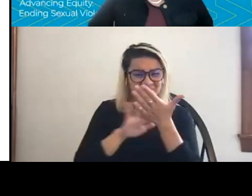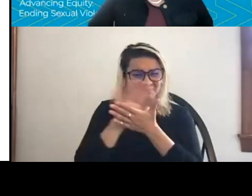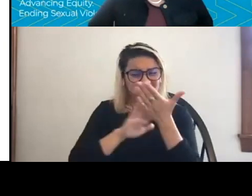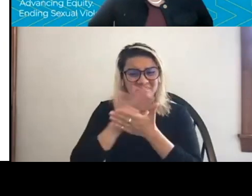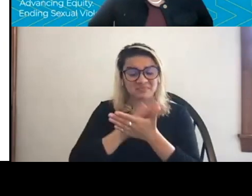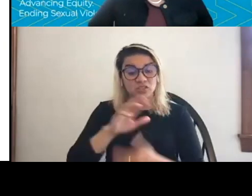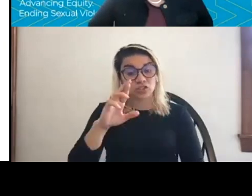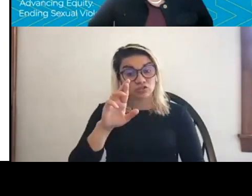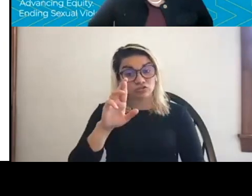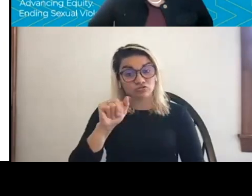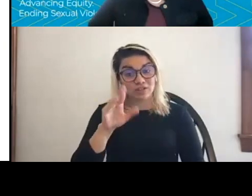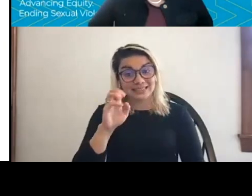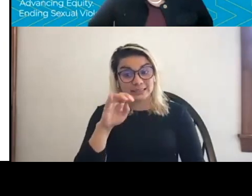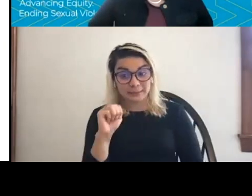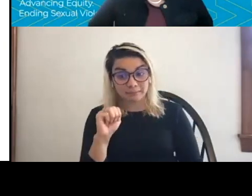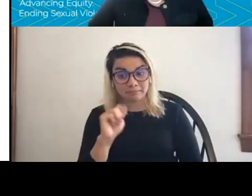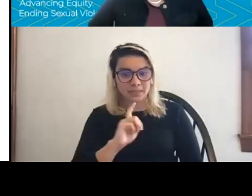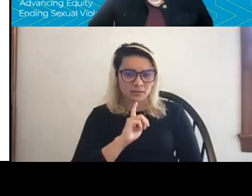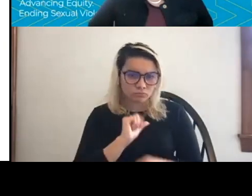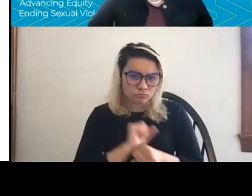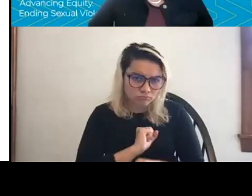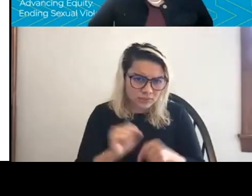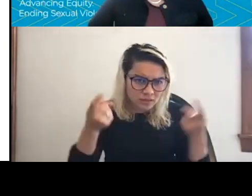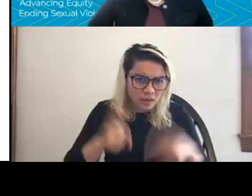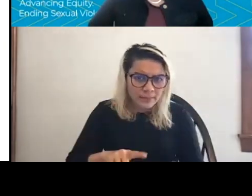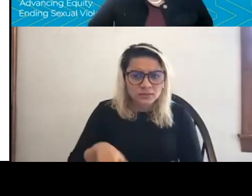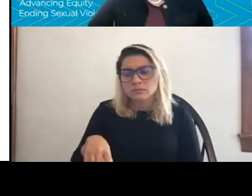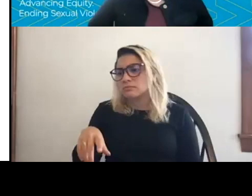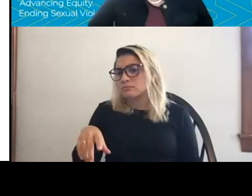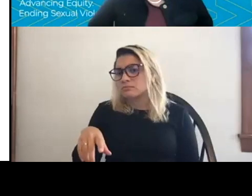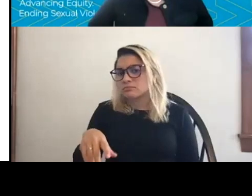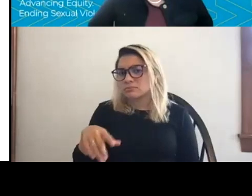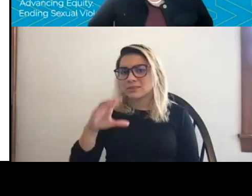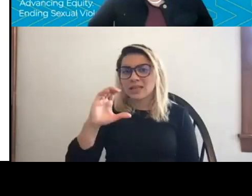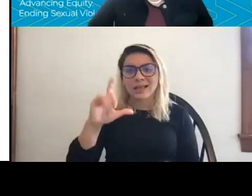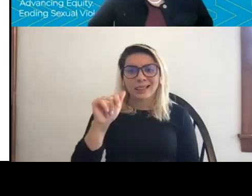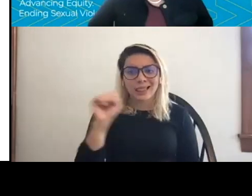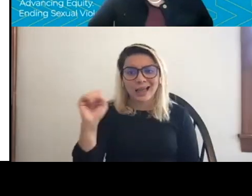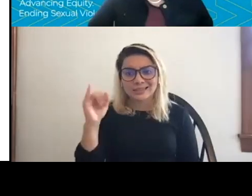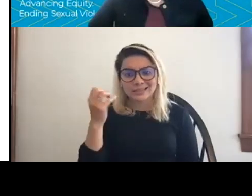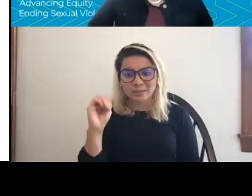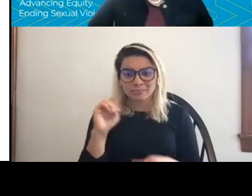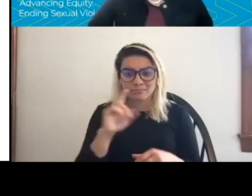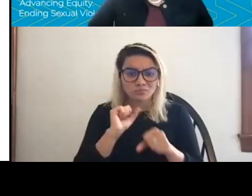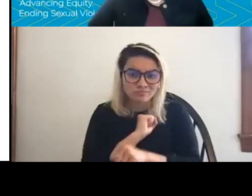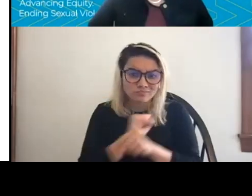Sexism is, when I say we all know, I imagine we all know on this call, racism is real. Classism is real,